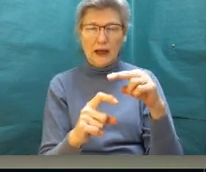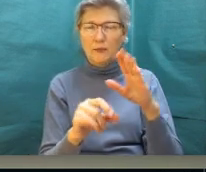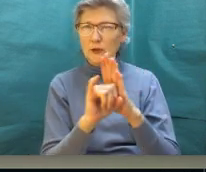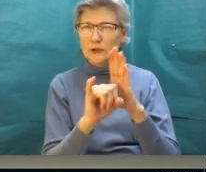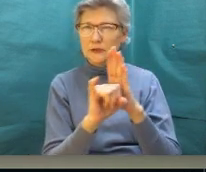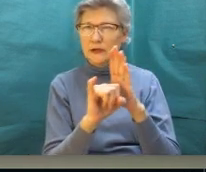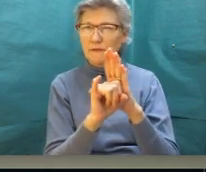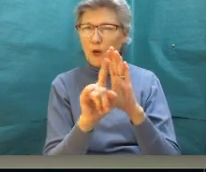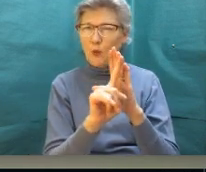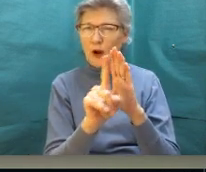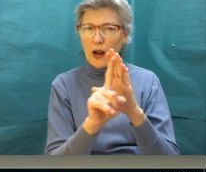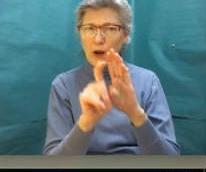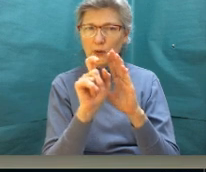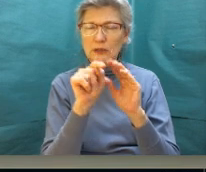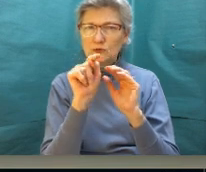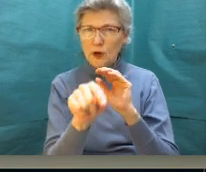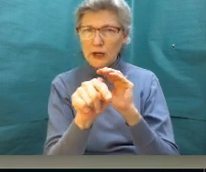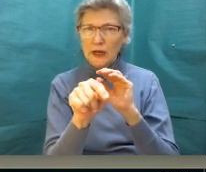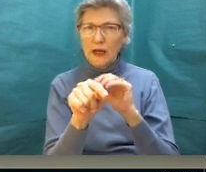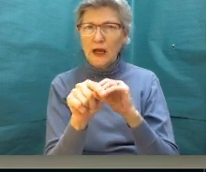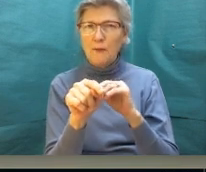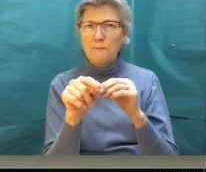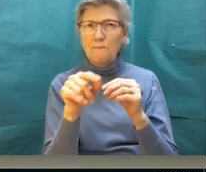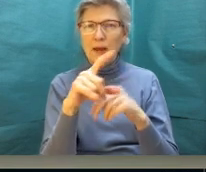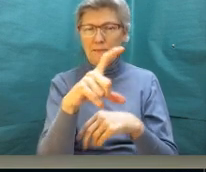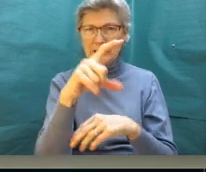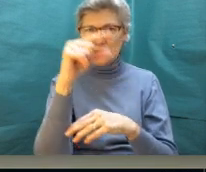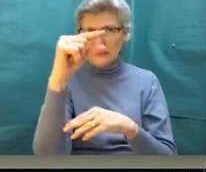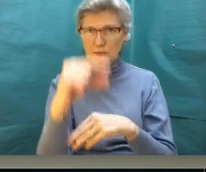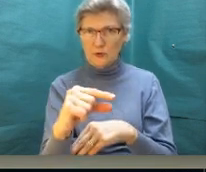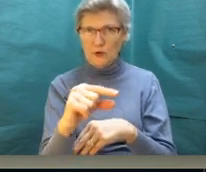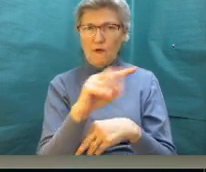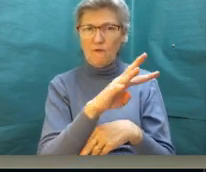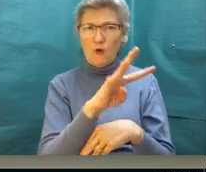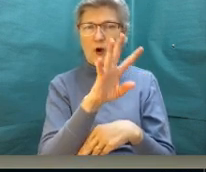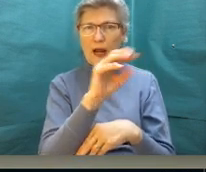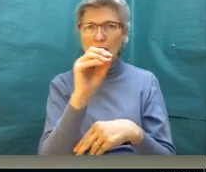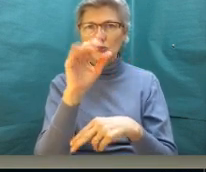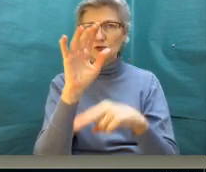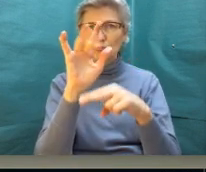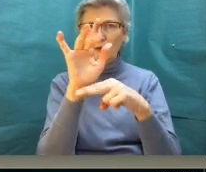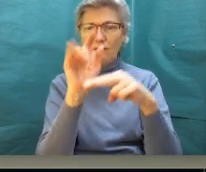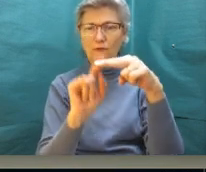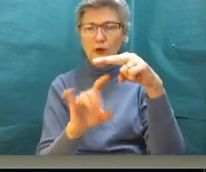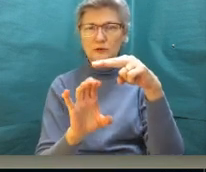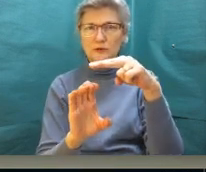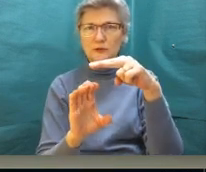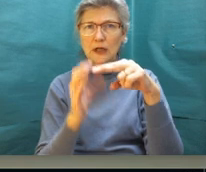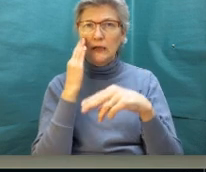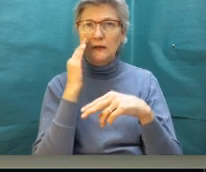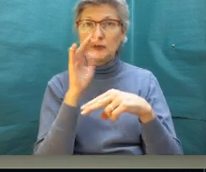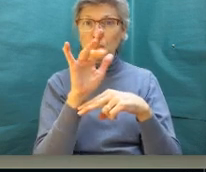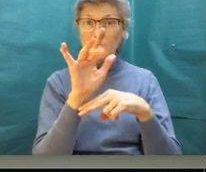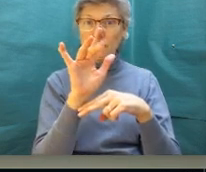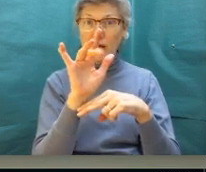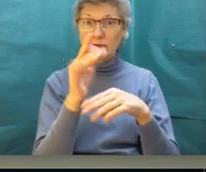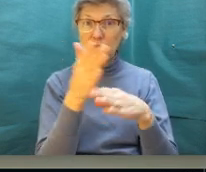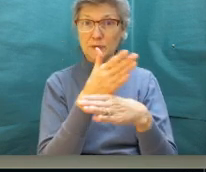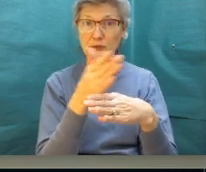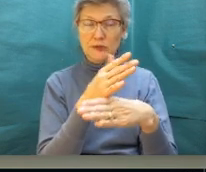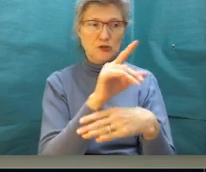identify where I would write my mixed number 4 and 25/100ths. I know that 25 is in